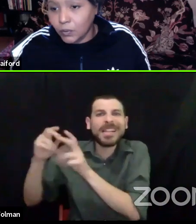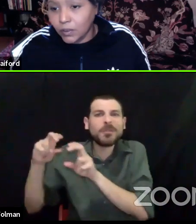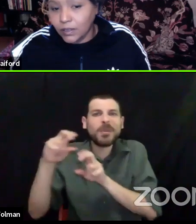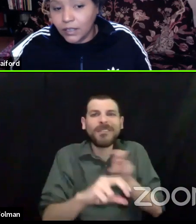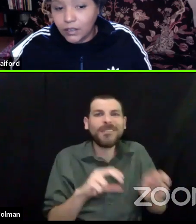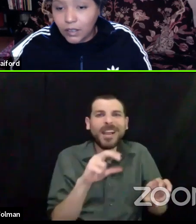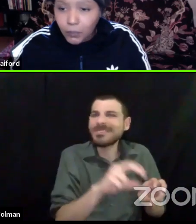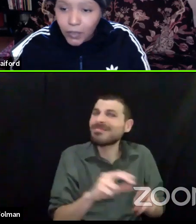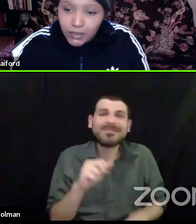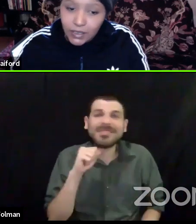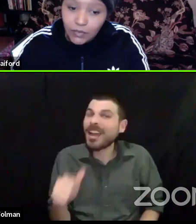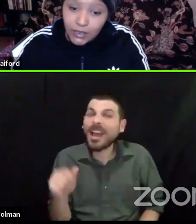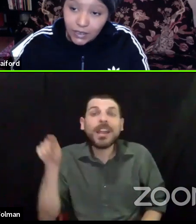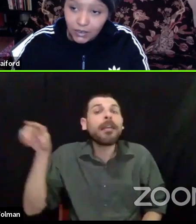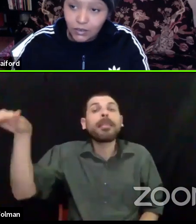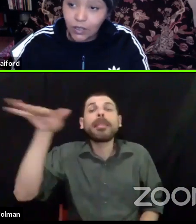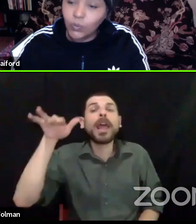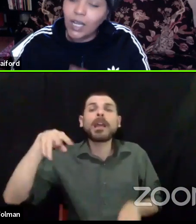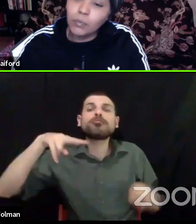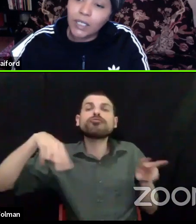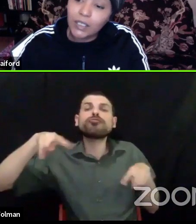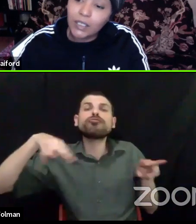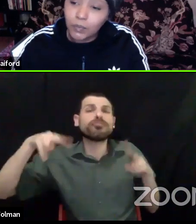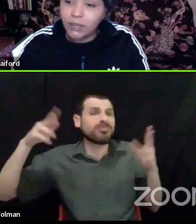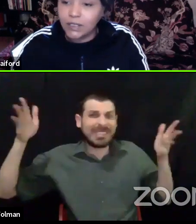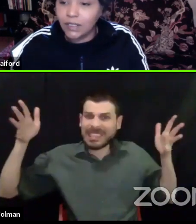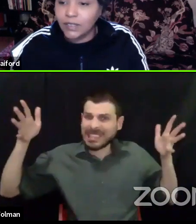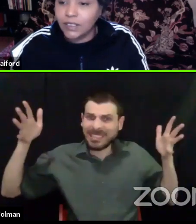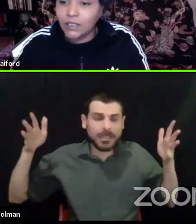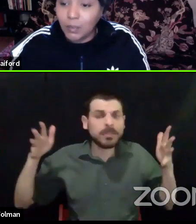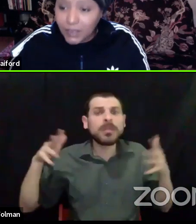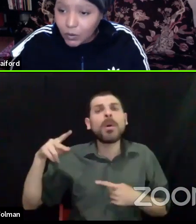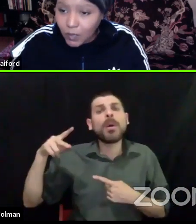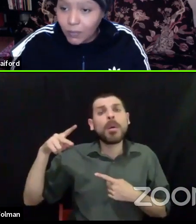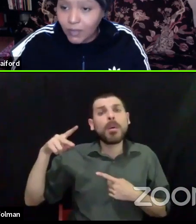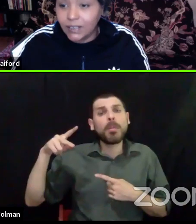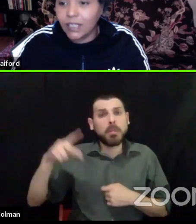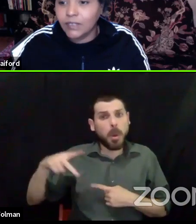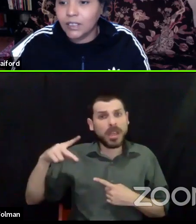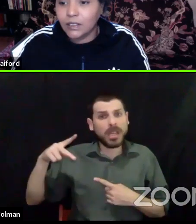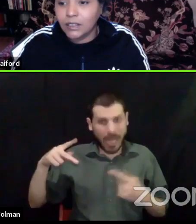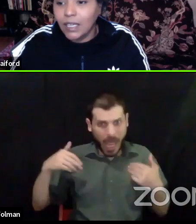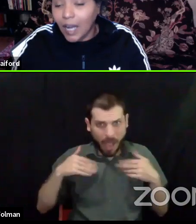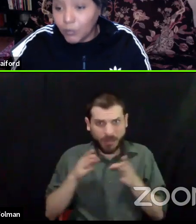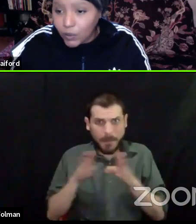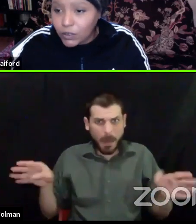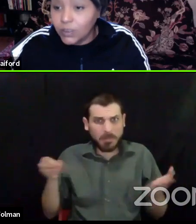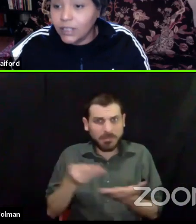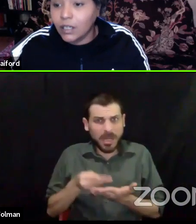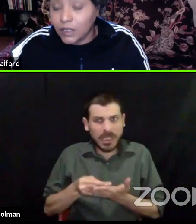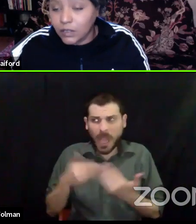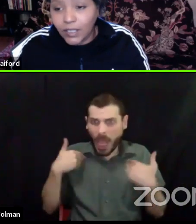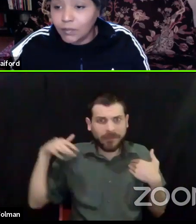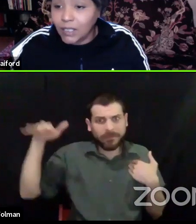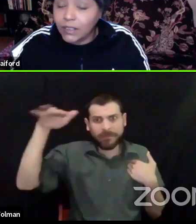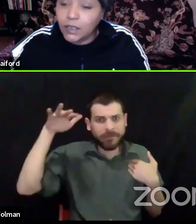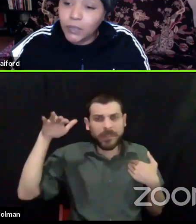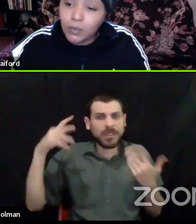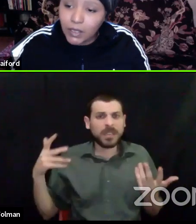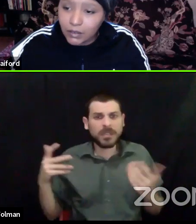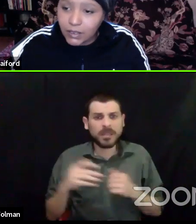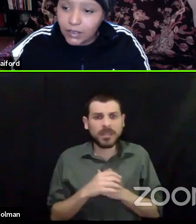of Portland and you're a public safety issue and we got money for public safety issues, I'm gonna deal with my public safety issues. I'm going to incarcerate. I'm not